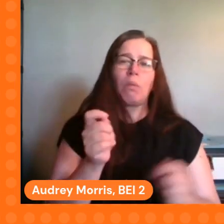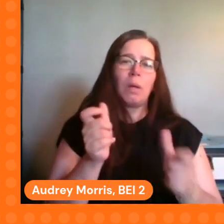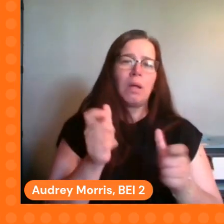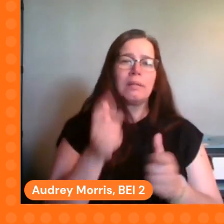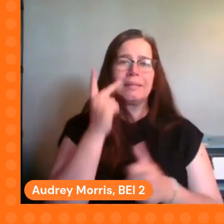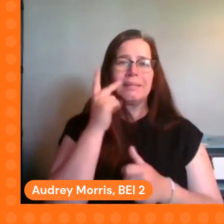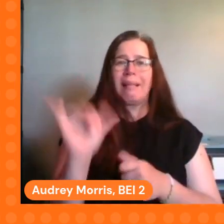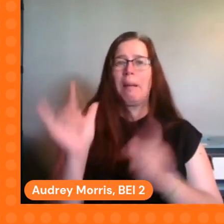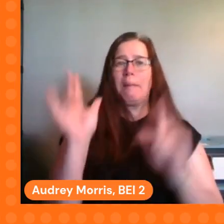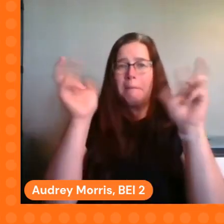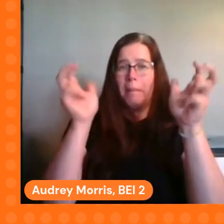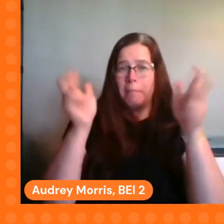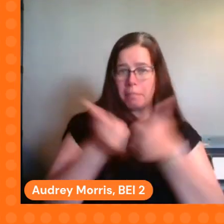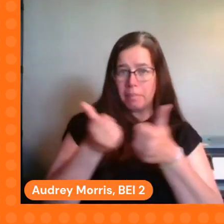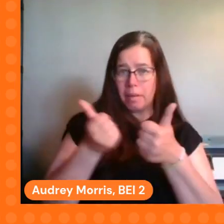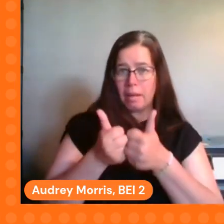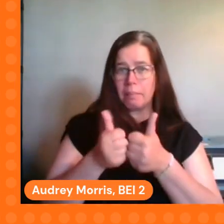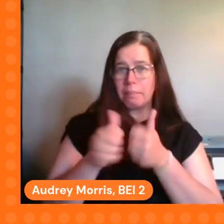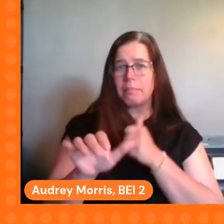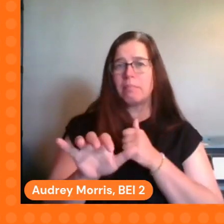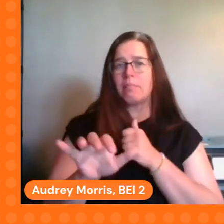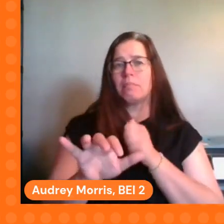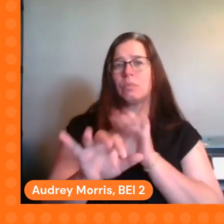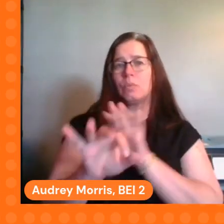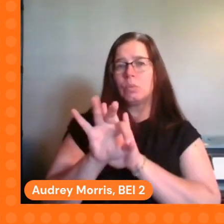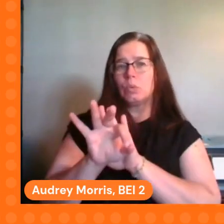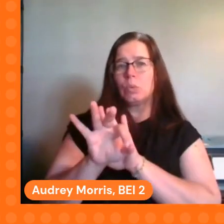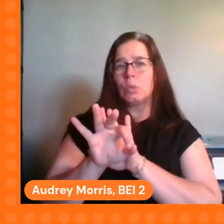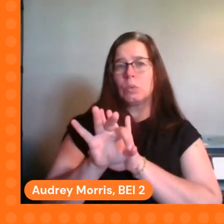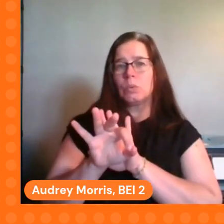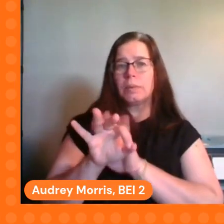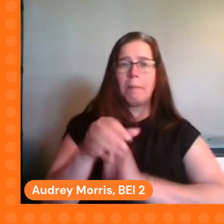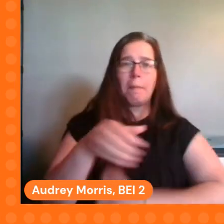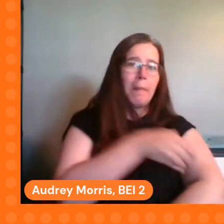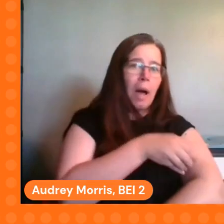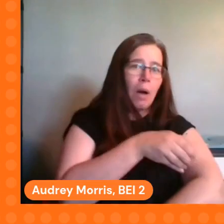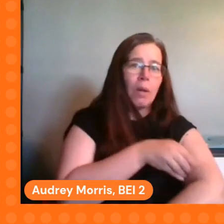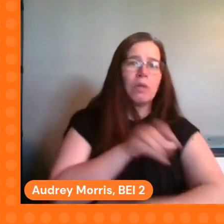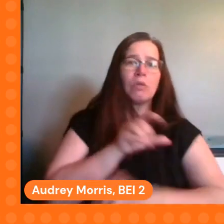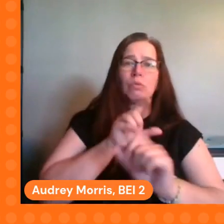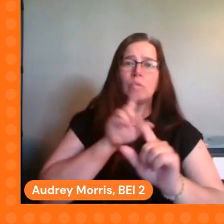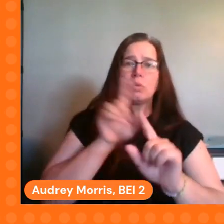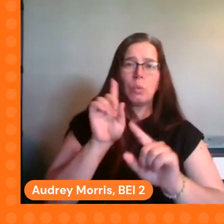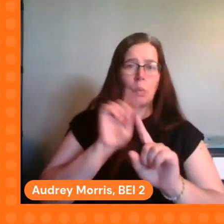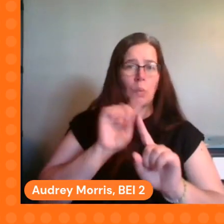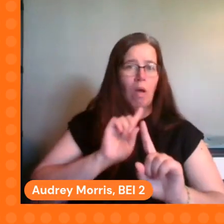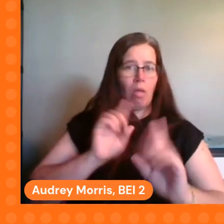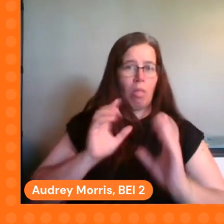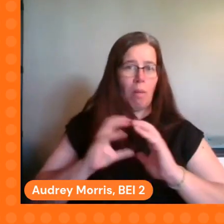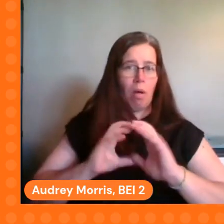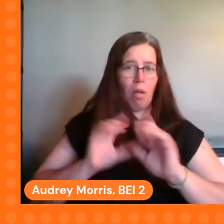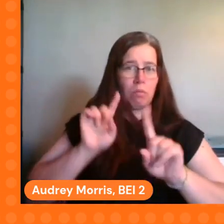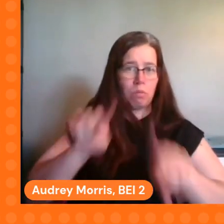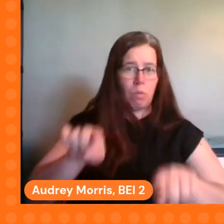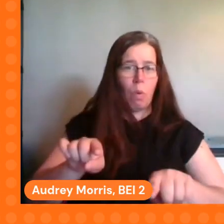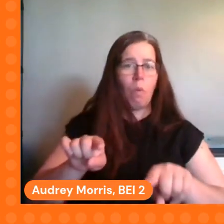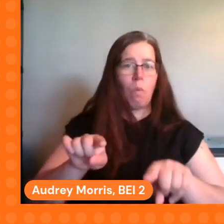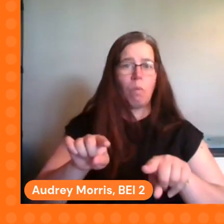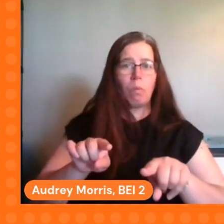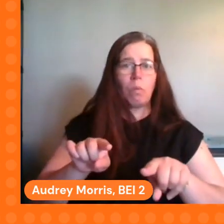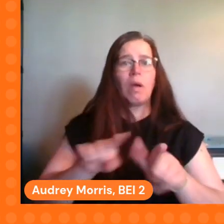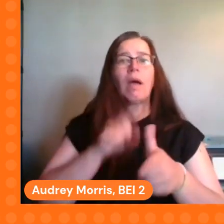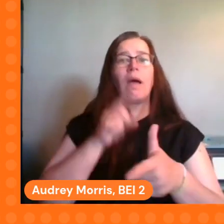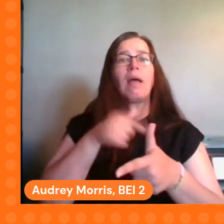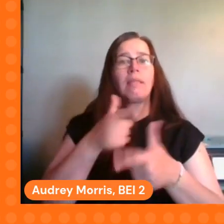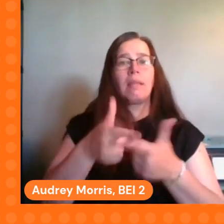game where you've got to choose the power and the direction you want to shoot the ball. And every time